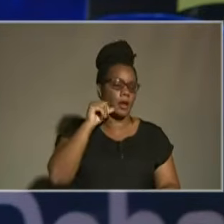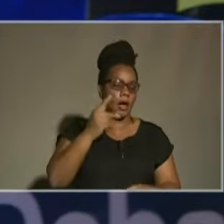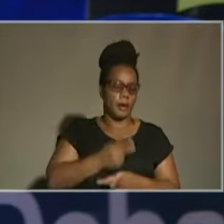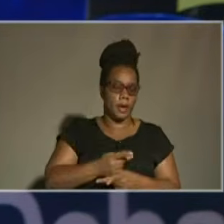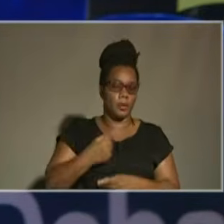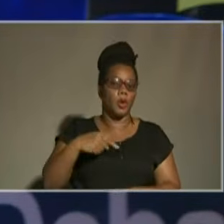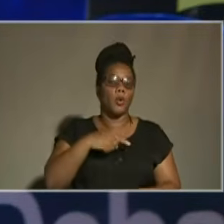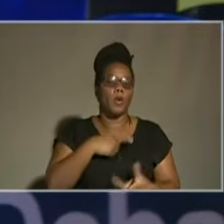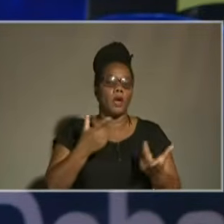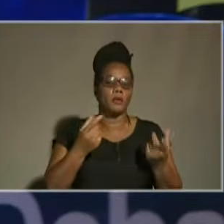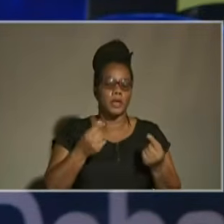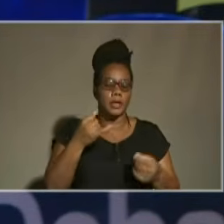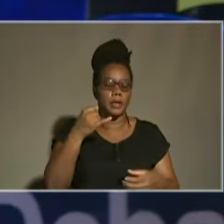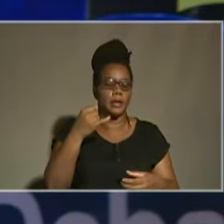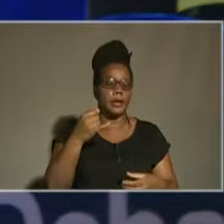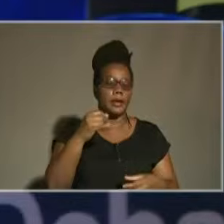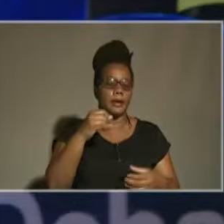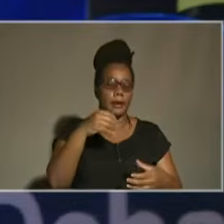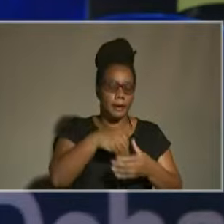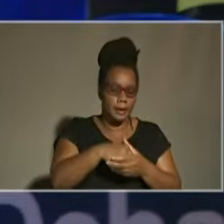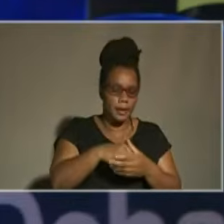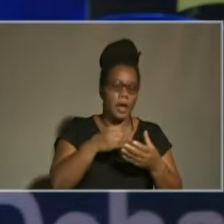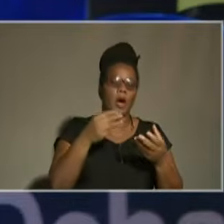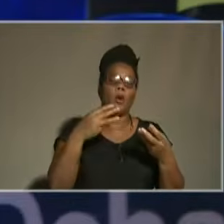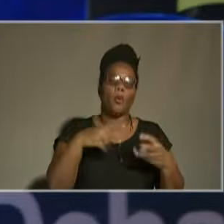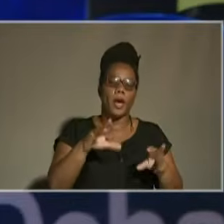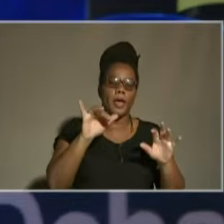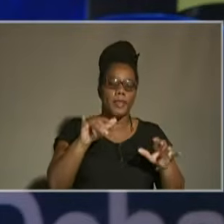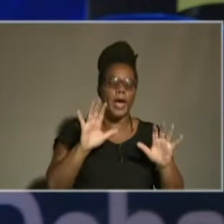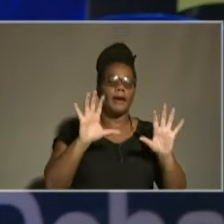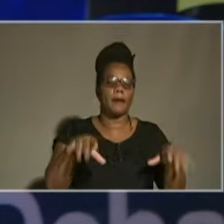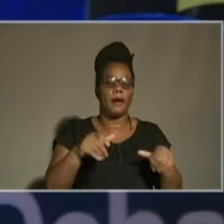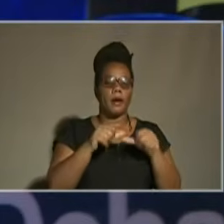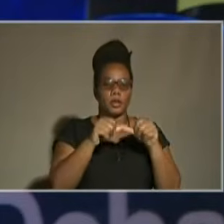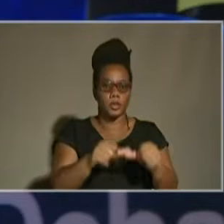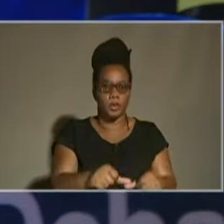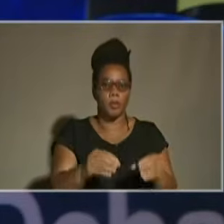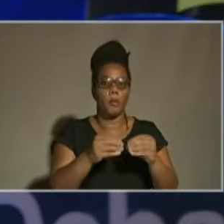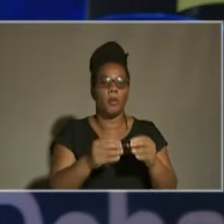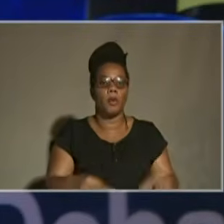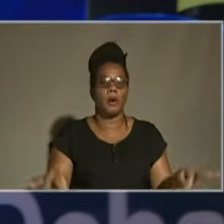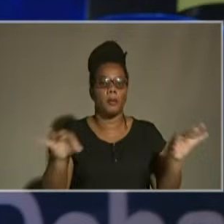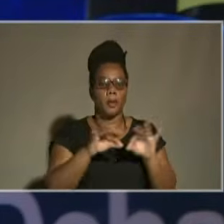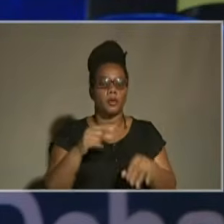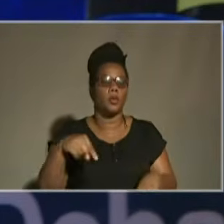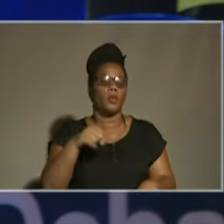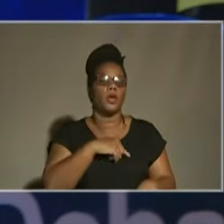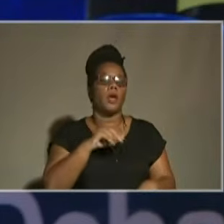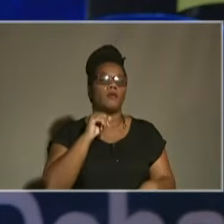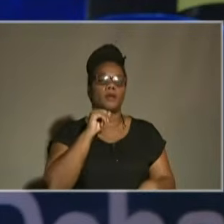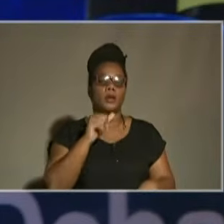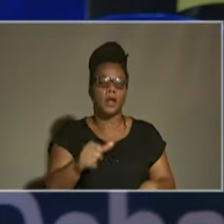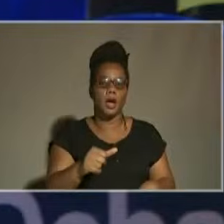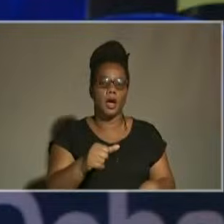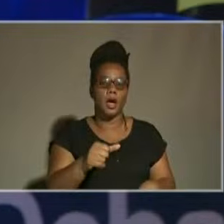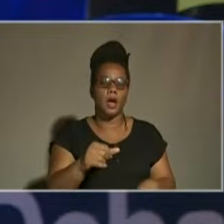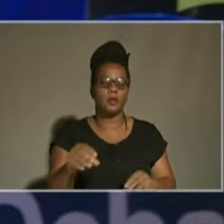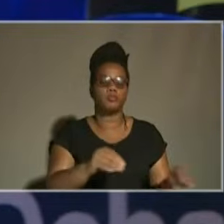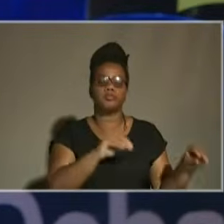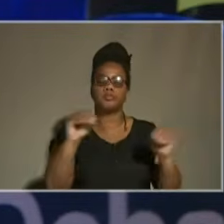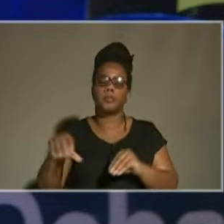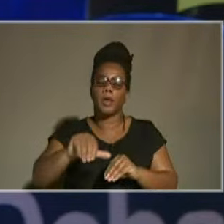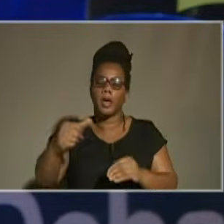it in a sustainable way. But more importantly, we have not placed any